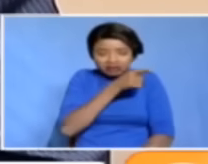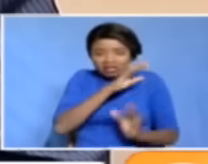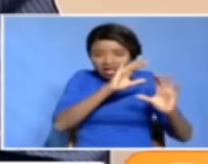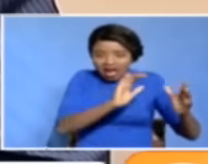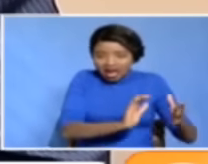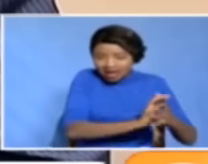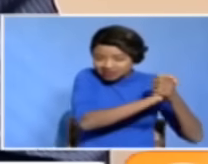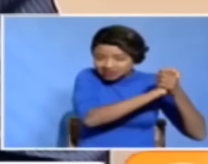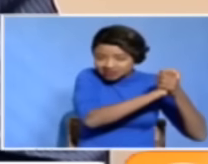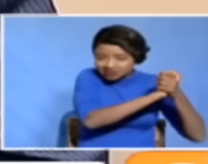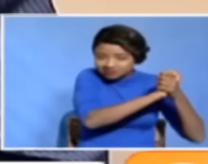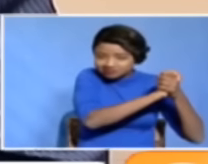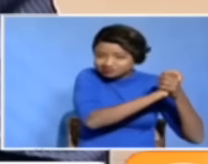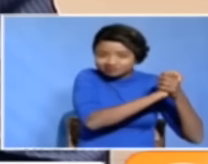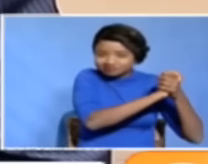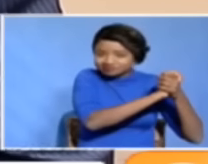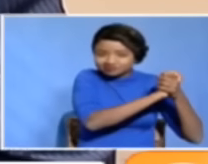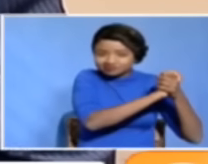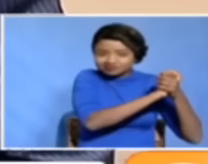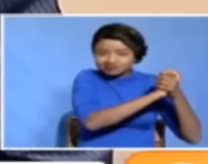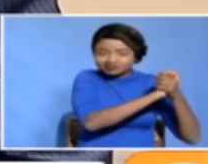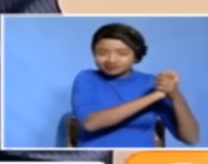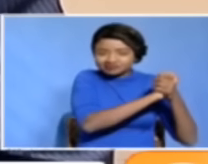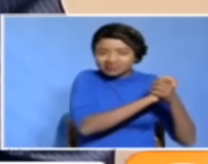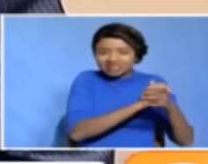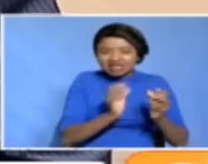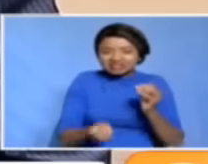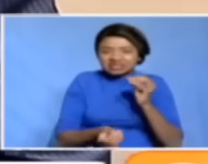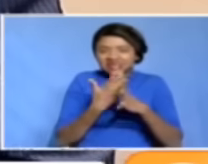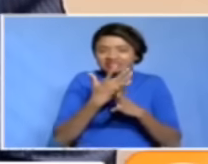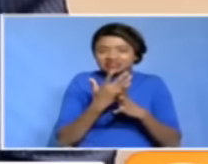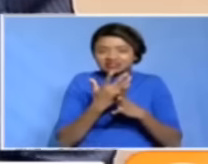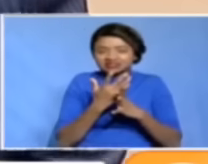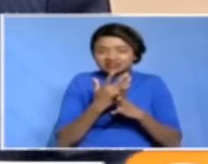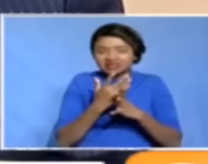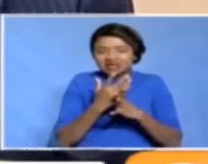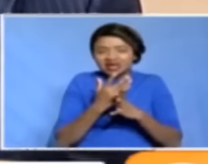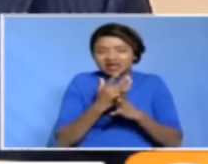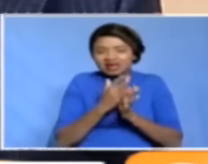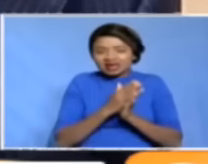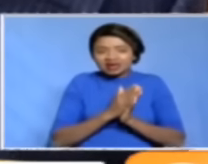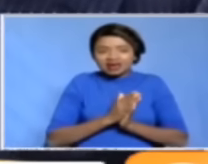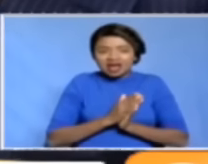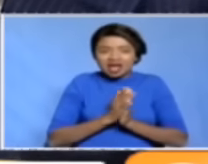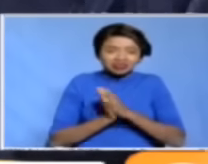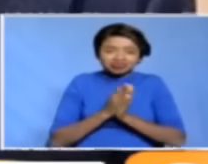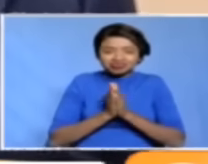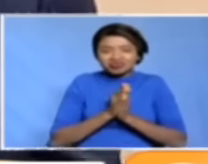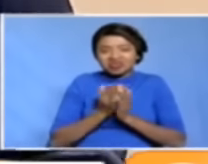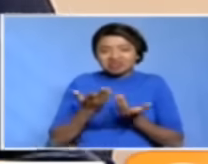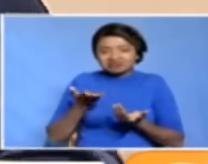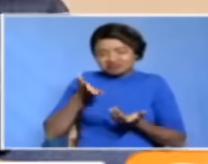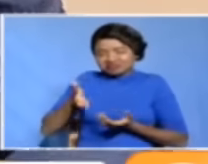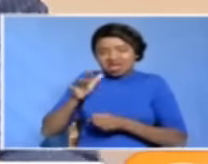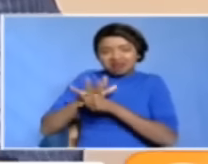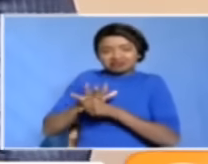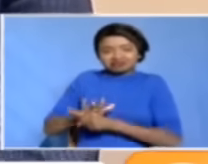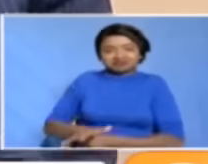has created a narrative in where the deputy president is being undermined. Right.